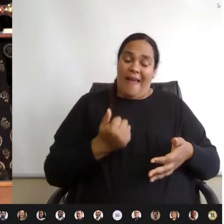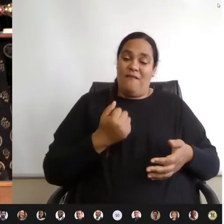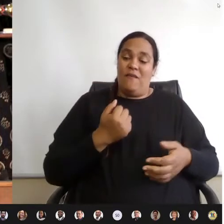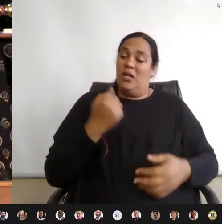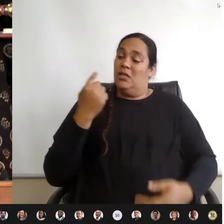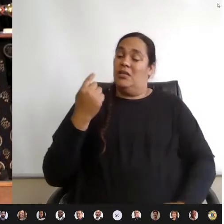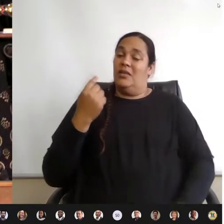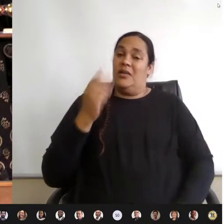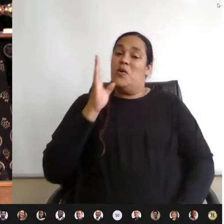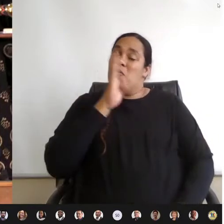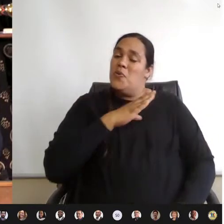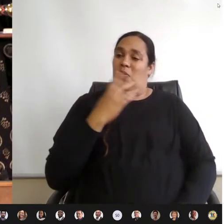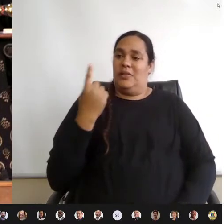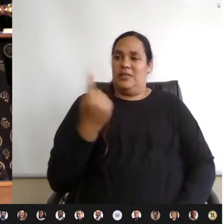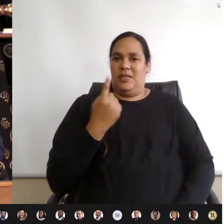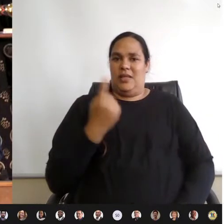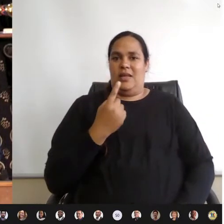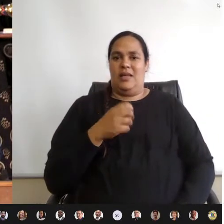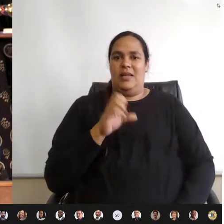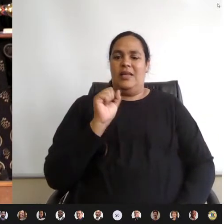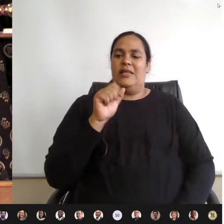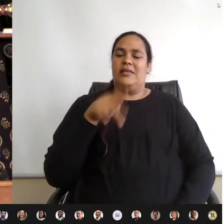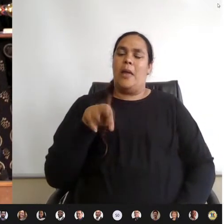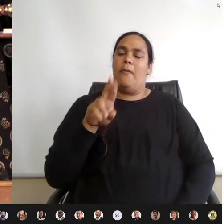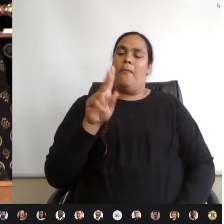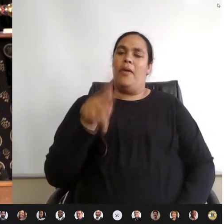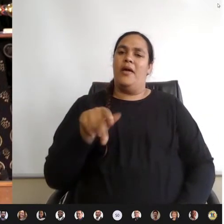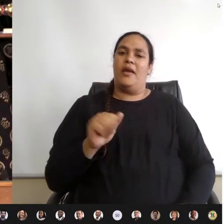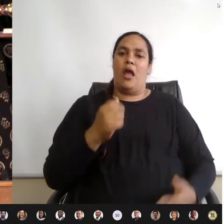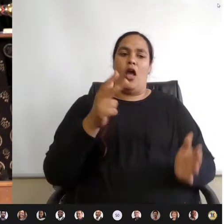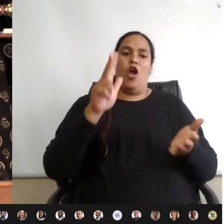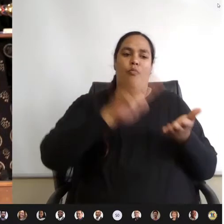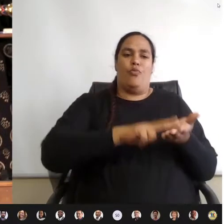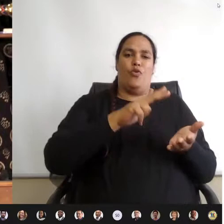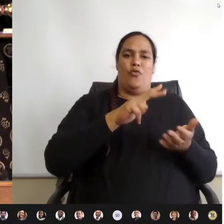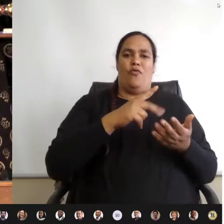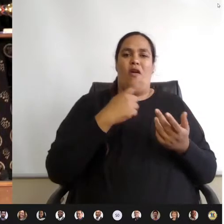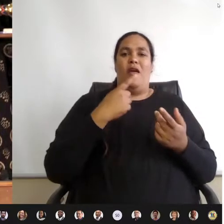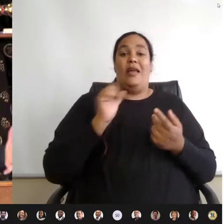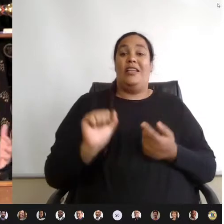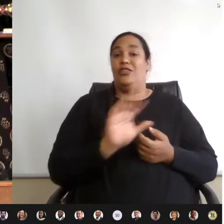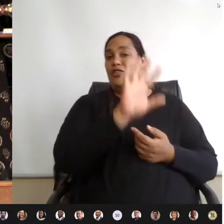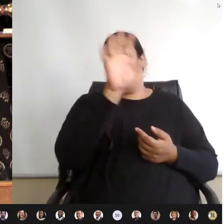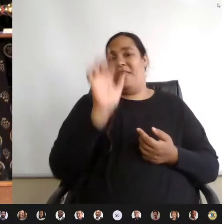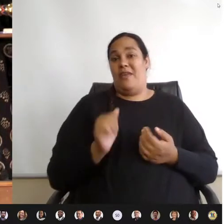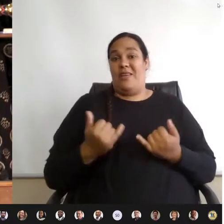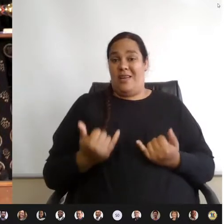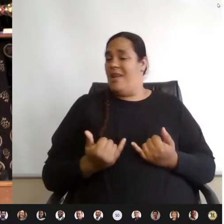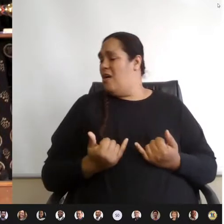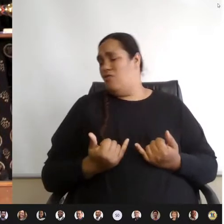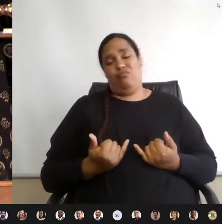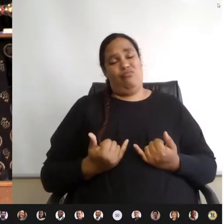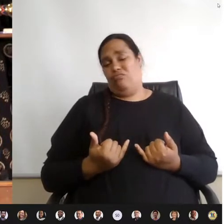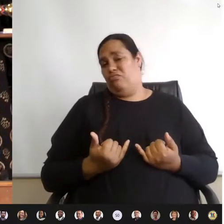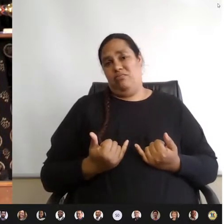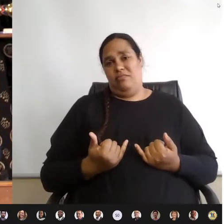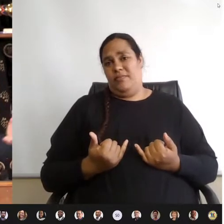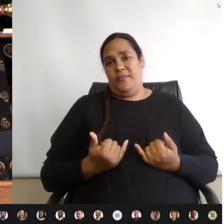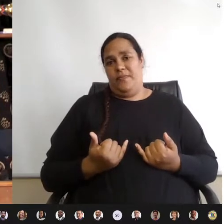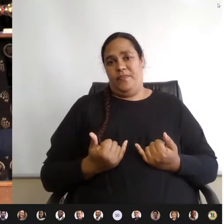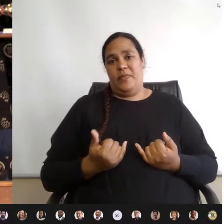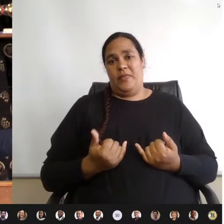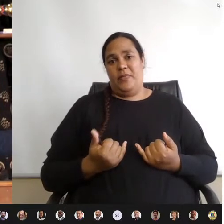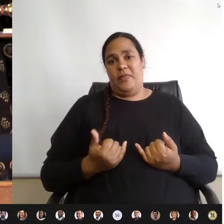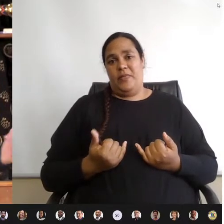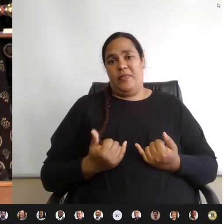single SAPRA approved vaccine for rollout in South Africa right now. We have other